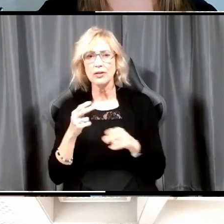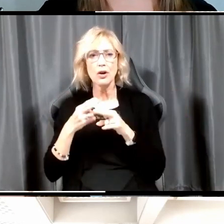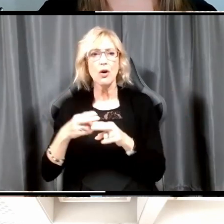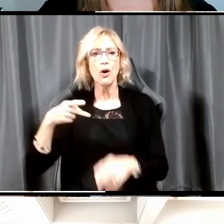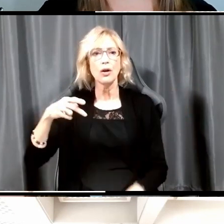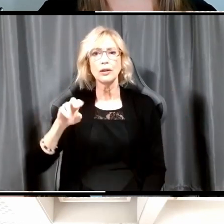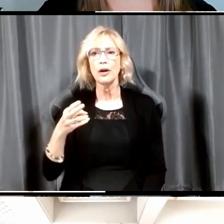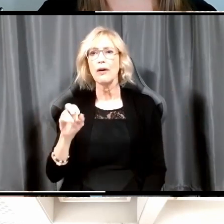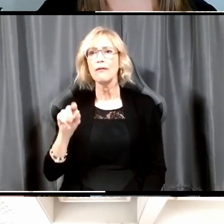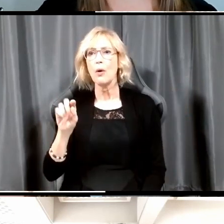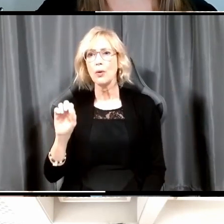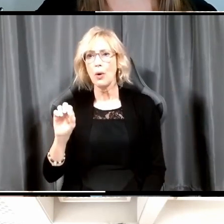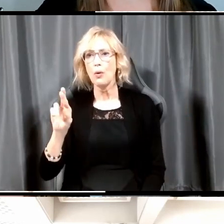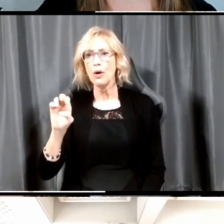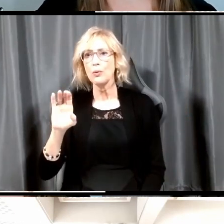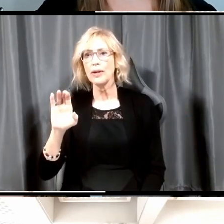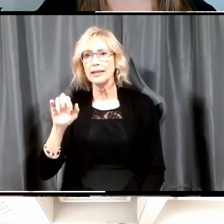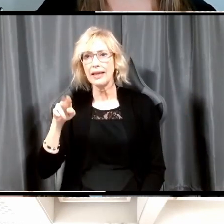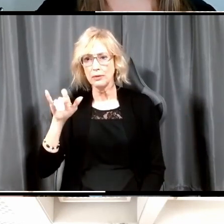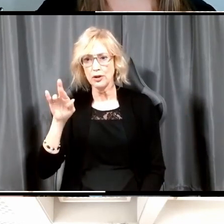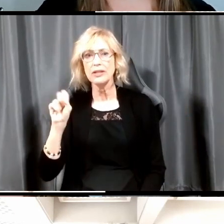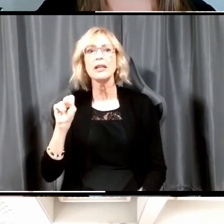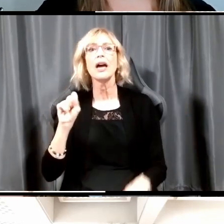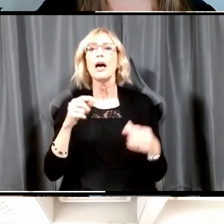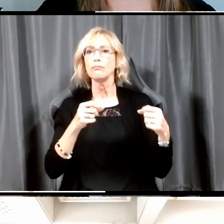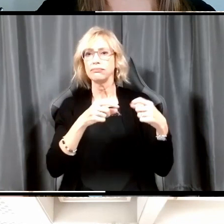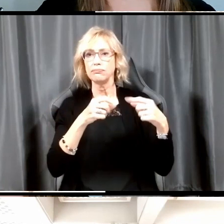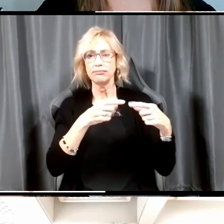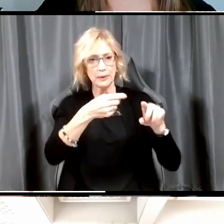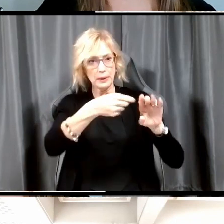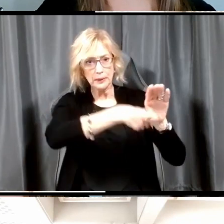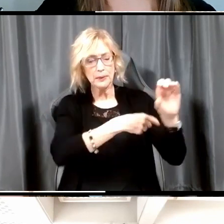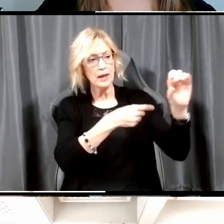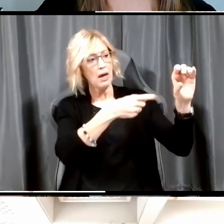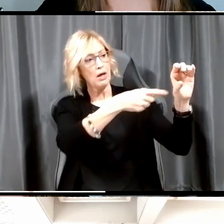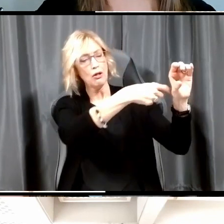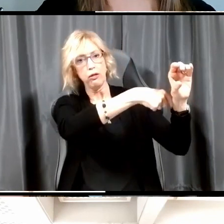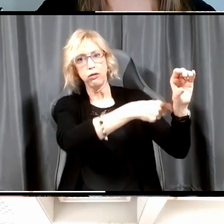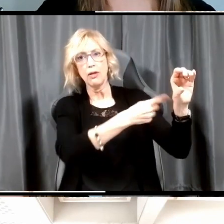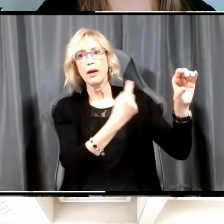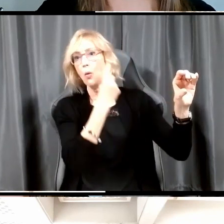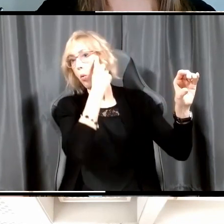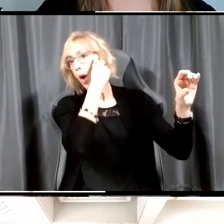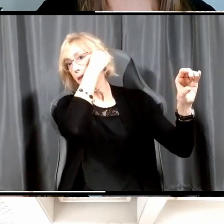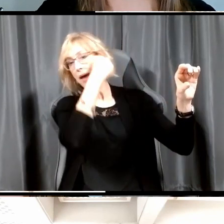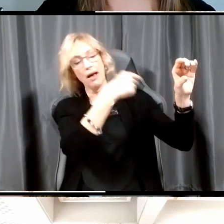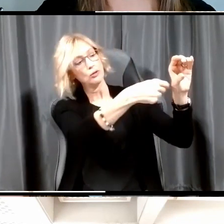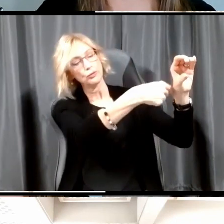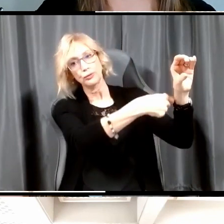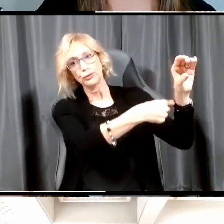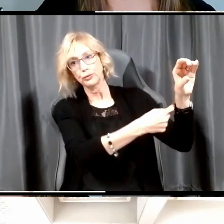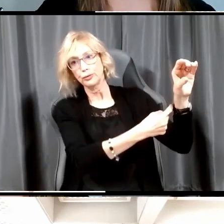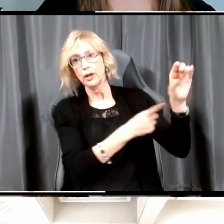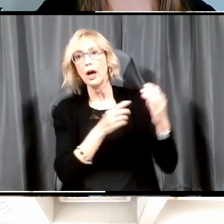the light into electrical signals. These electrical signals travel from our retina, way back in the eye,